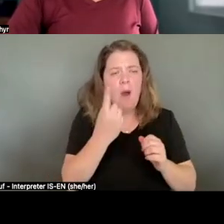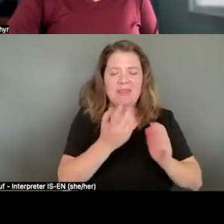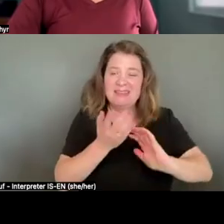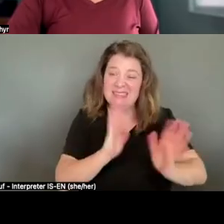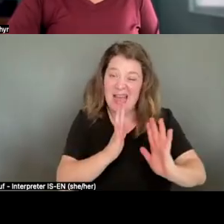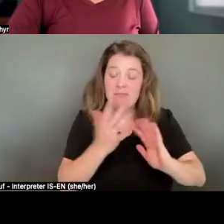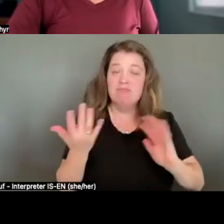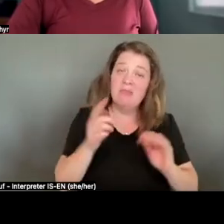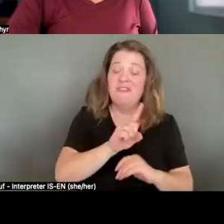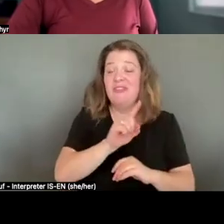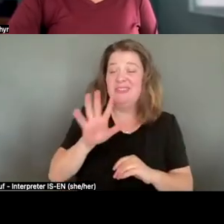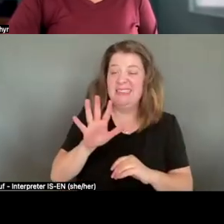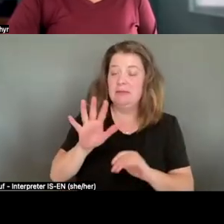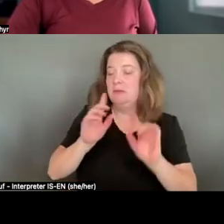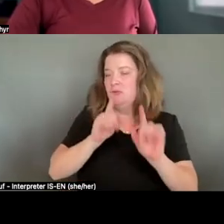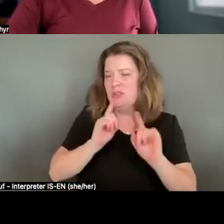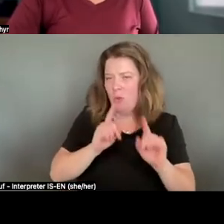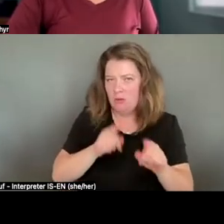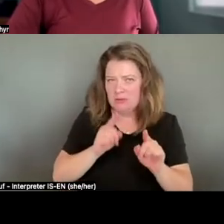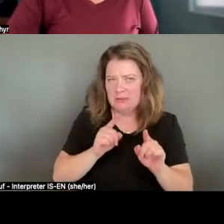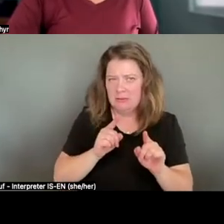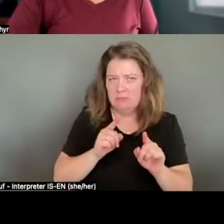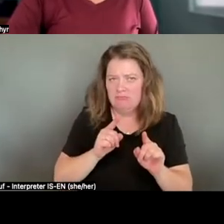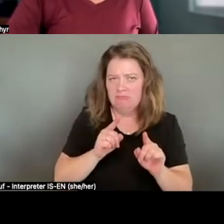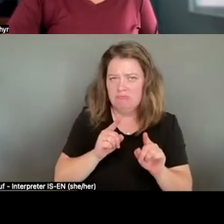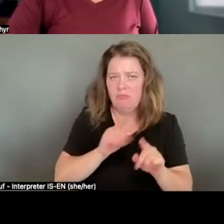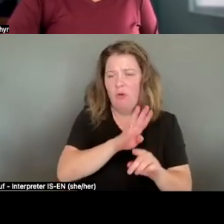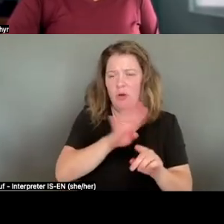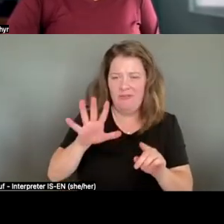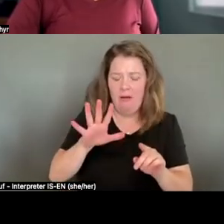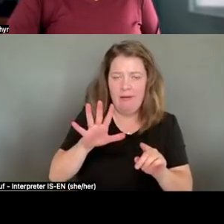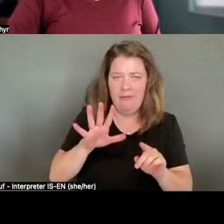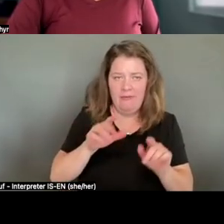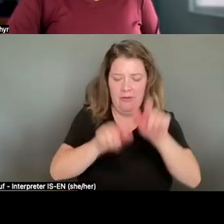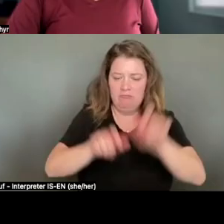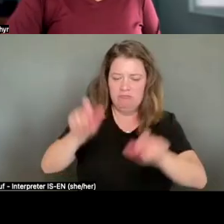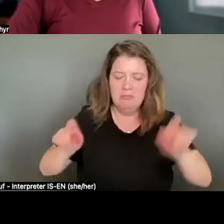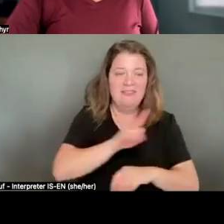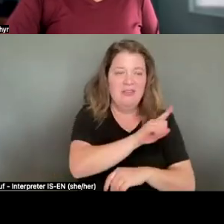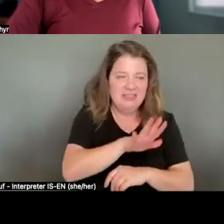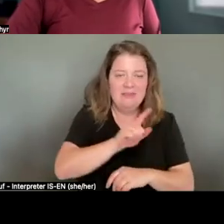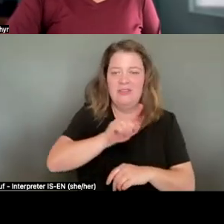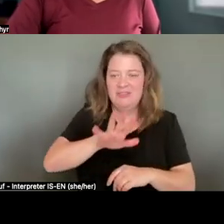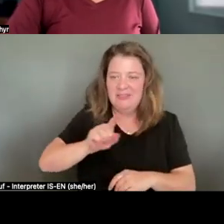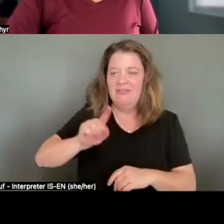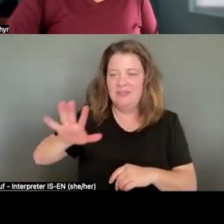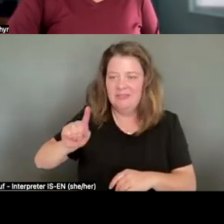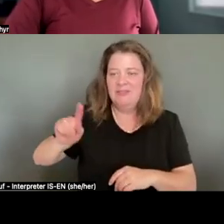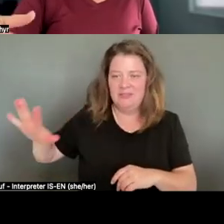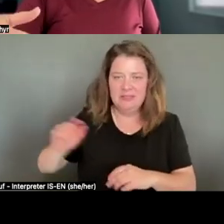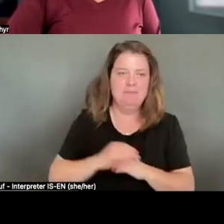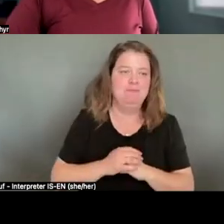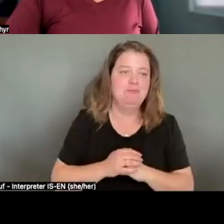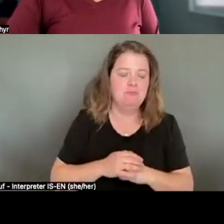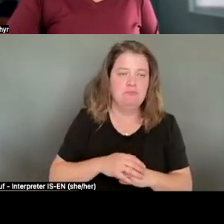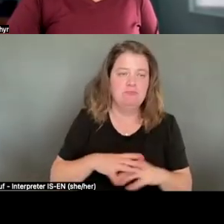15 associations from each signer. And we then automatically filtered signs that were either